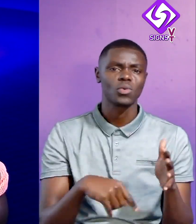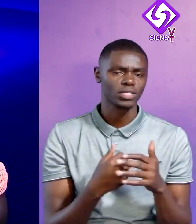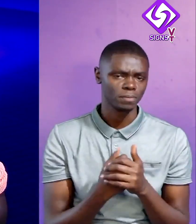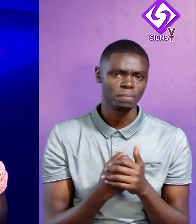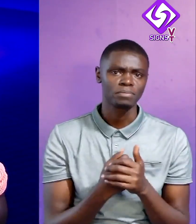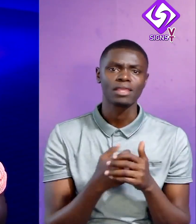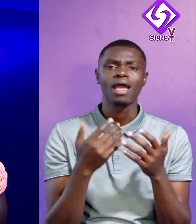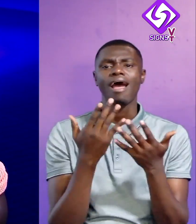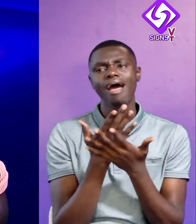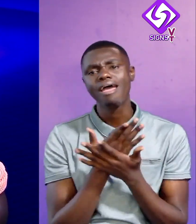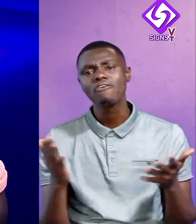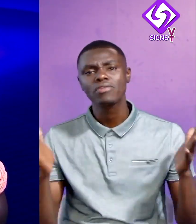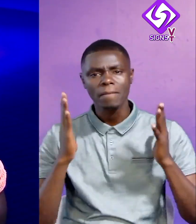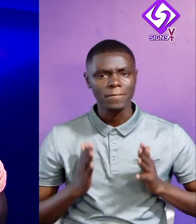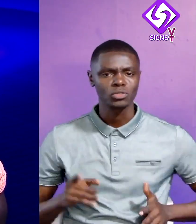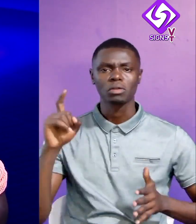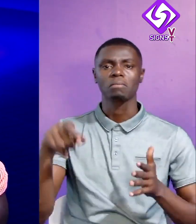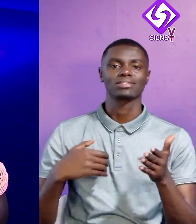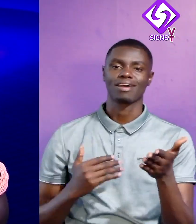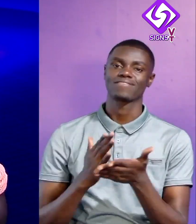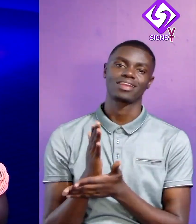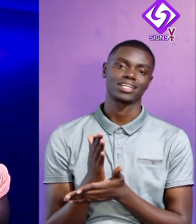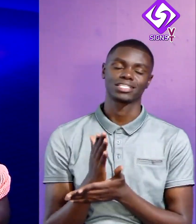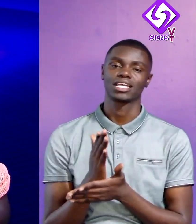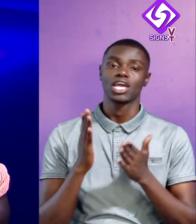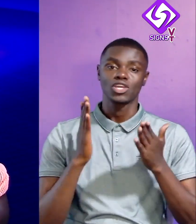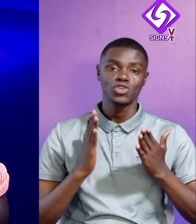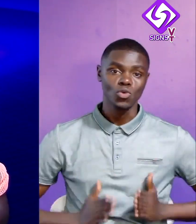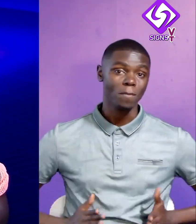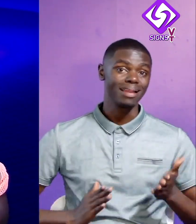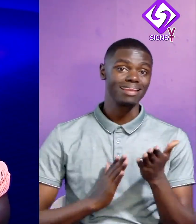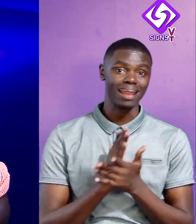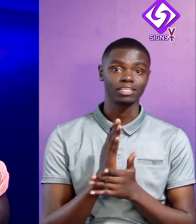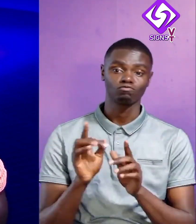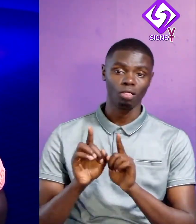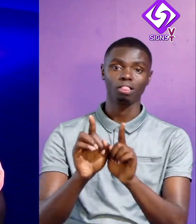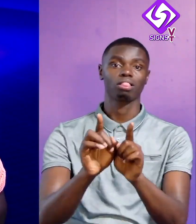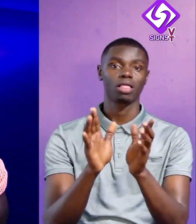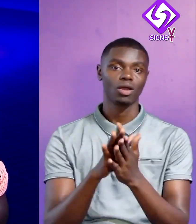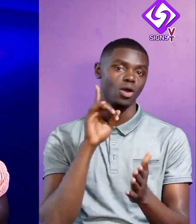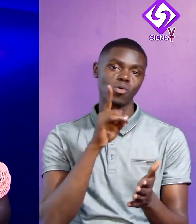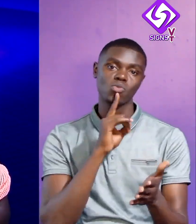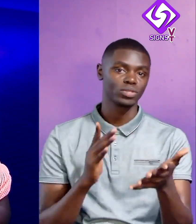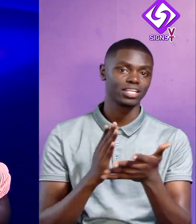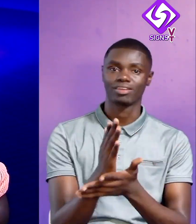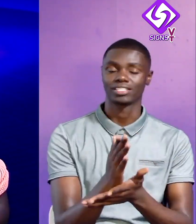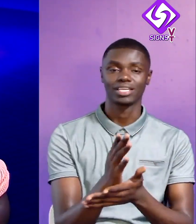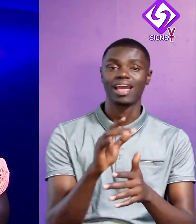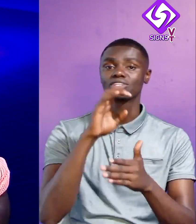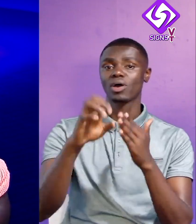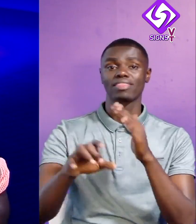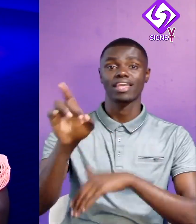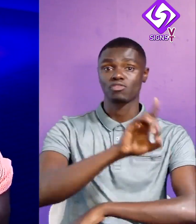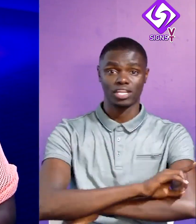that every person should have a right, human rights zenye zinaambatana na deaf rights. So at the end of the